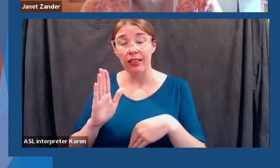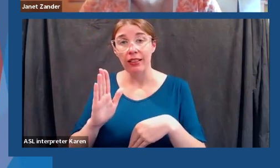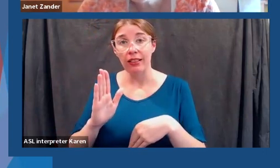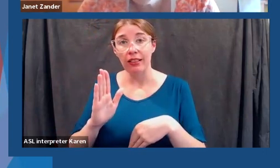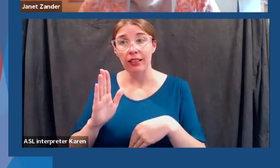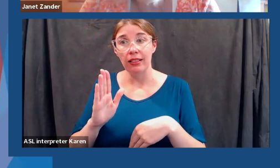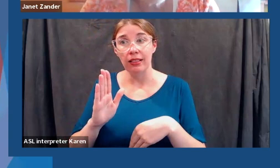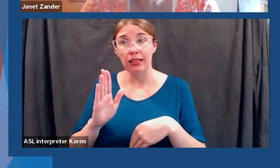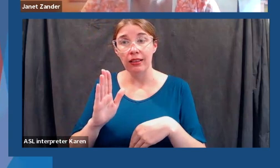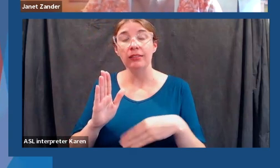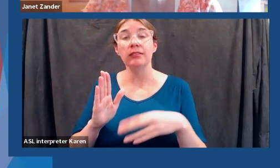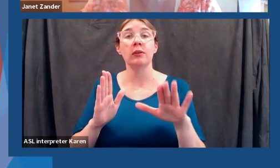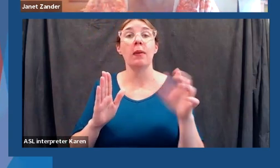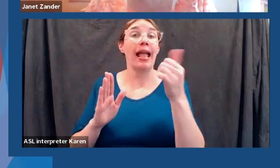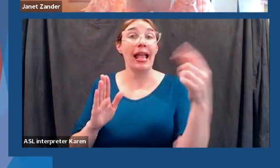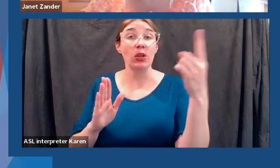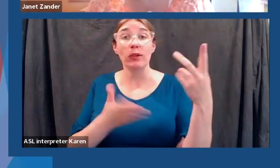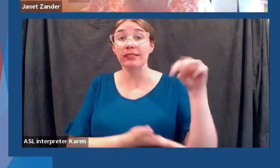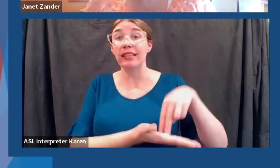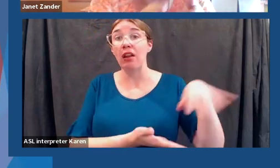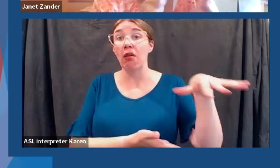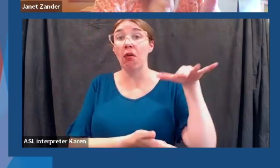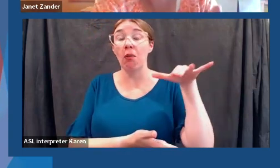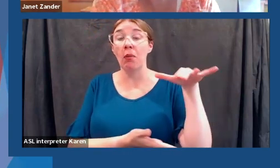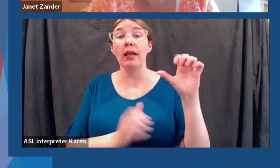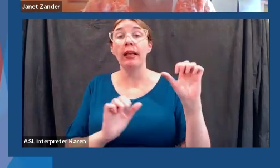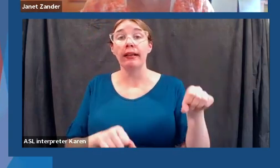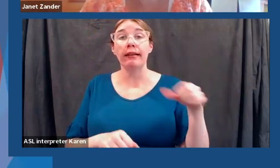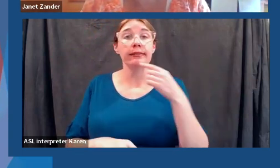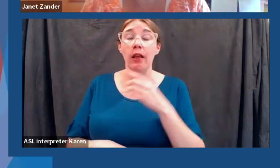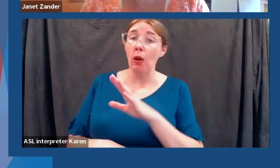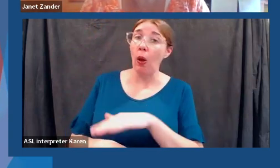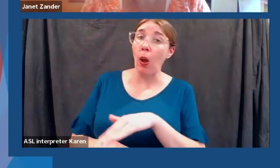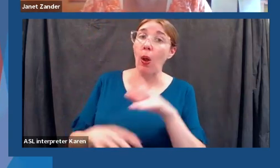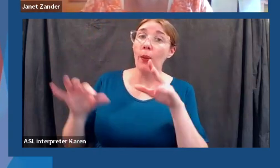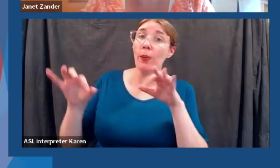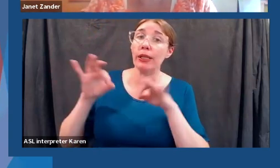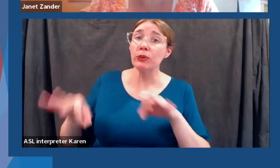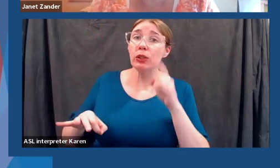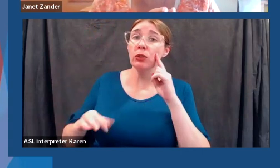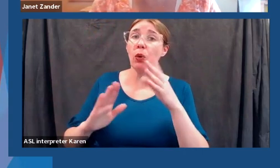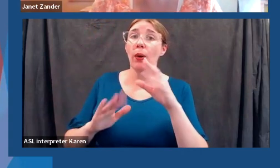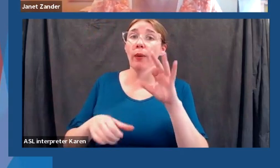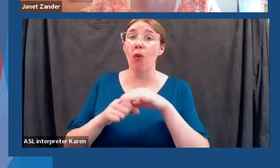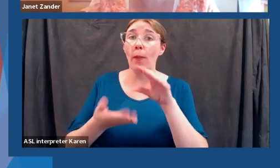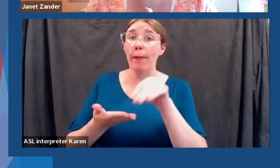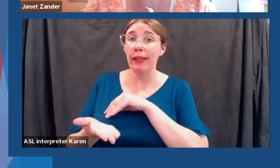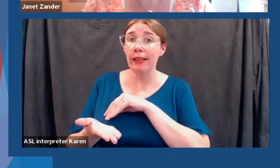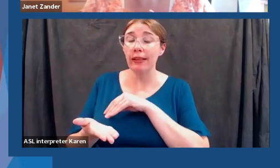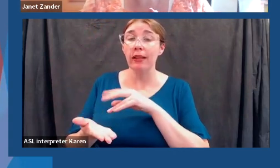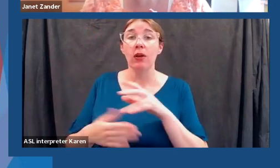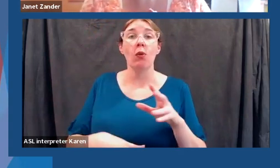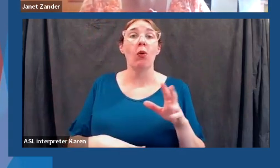So anybody standing by can say, here's the instructions for completing that ballot, or the instructions